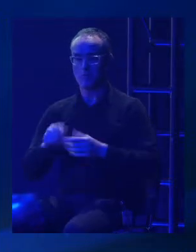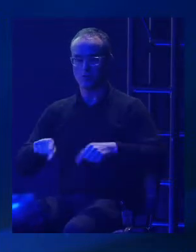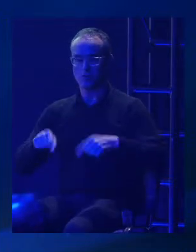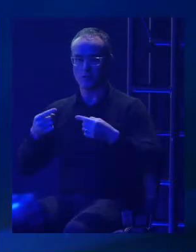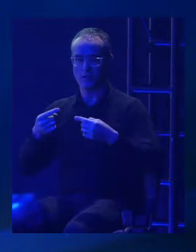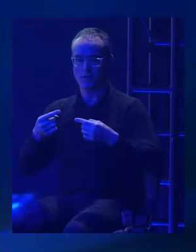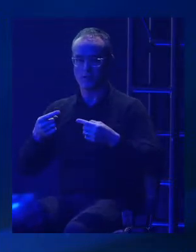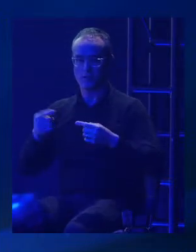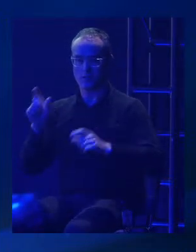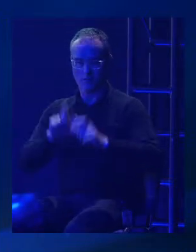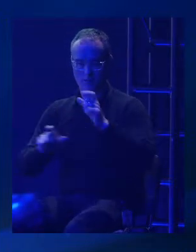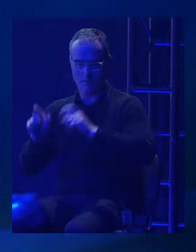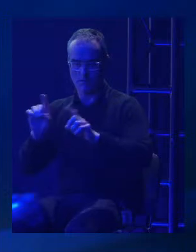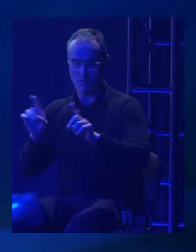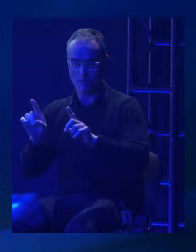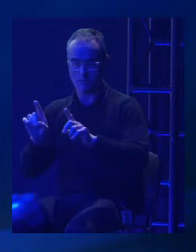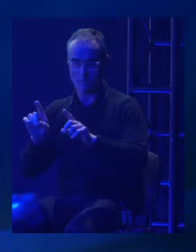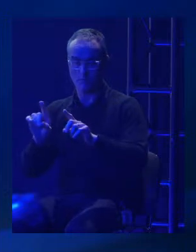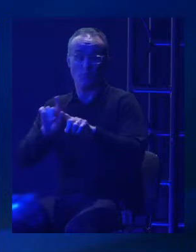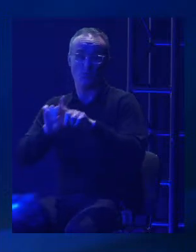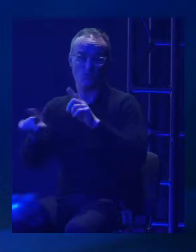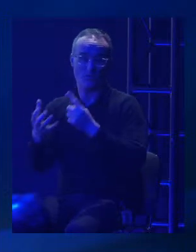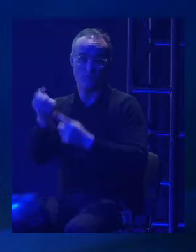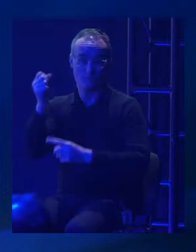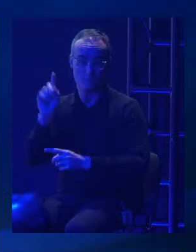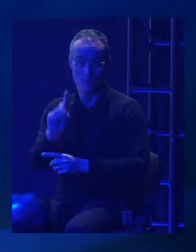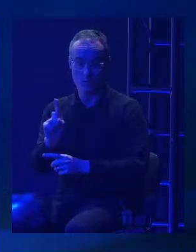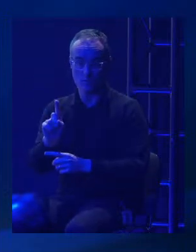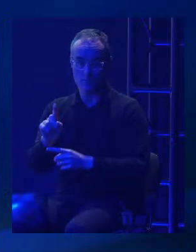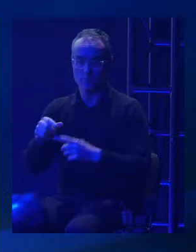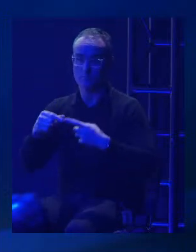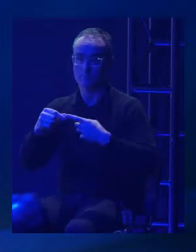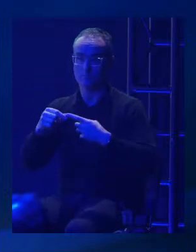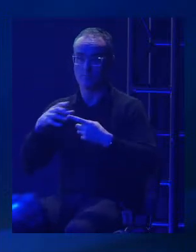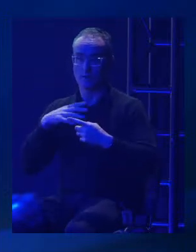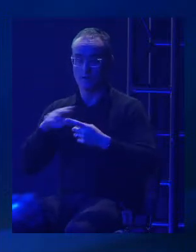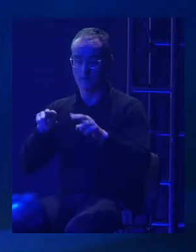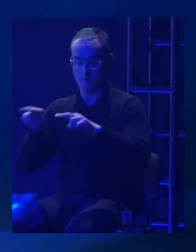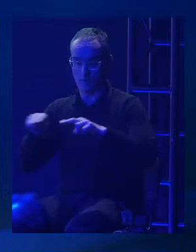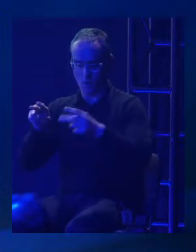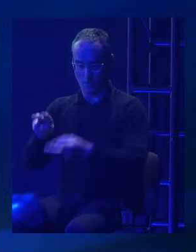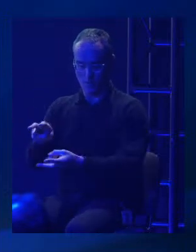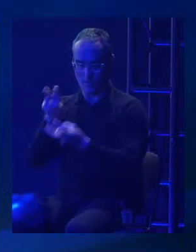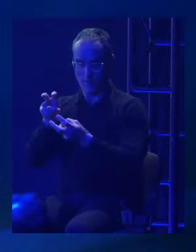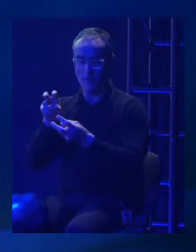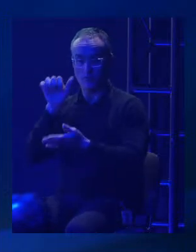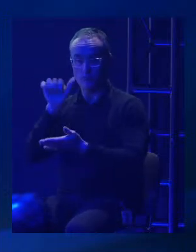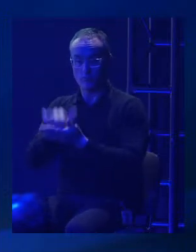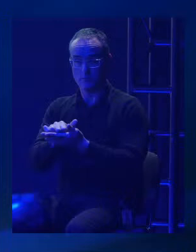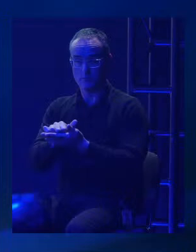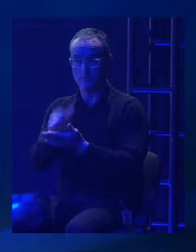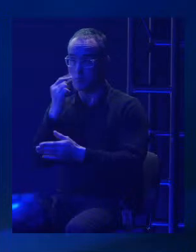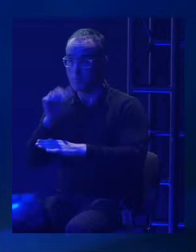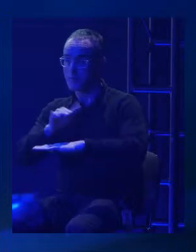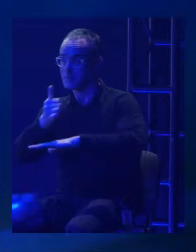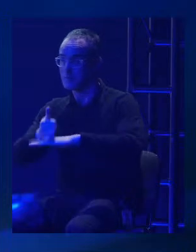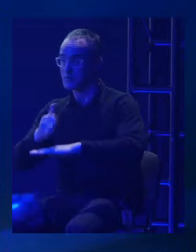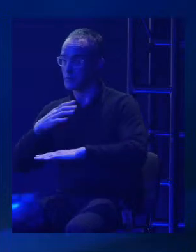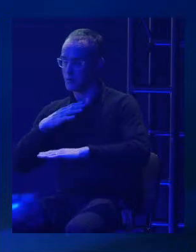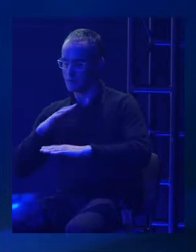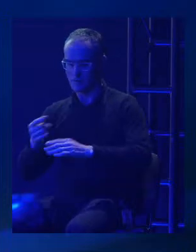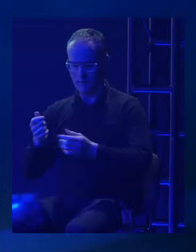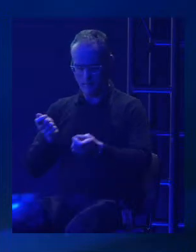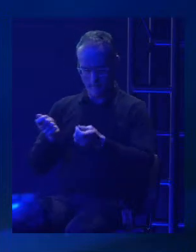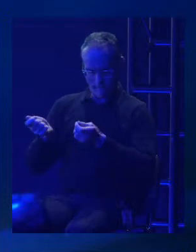So what are we trying to accomplish, basically? Well, first things first, we have to capture our video correctly. Maybe on set, we have to assist with look